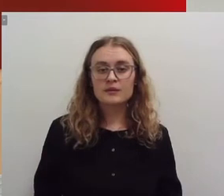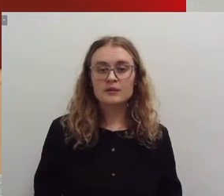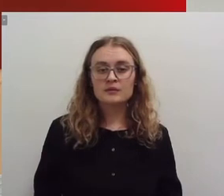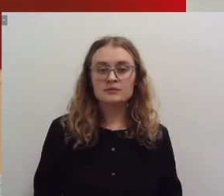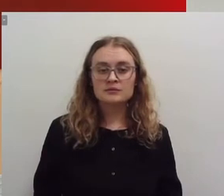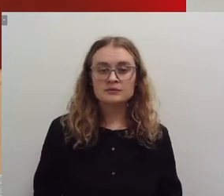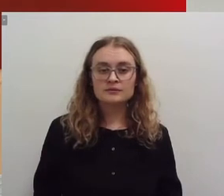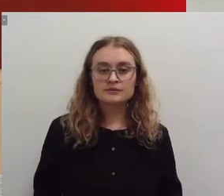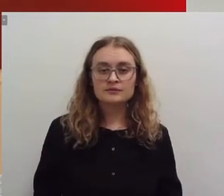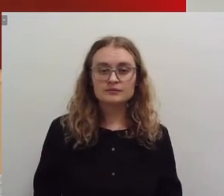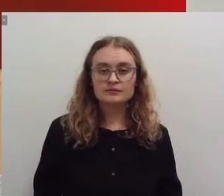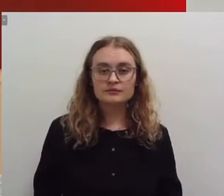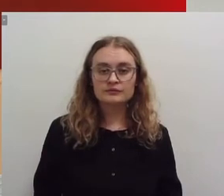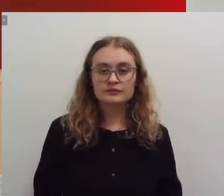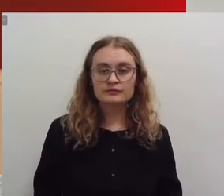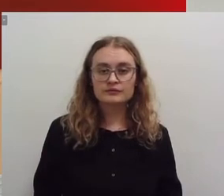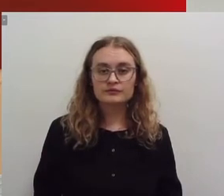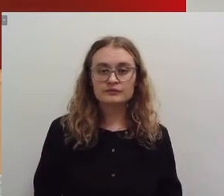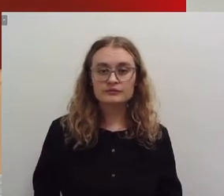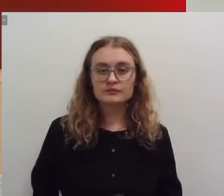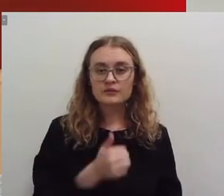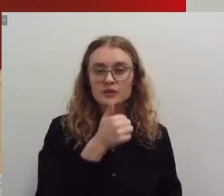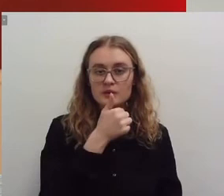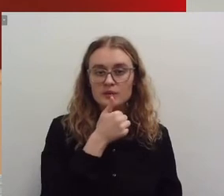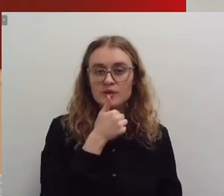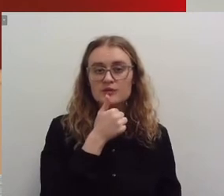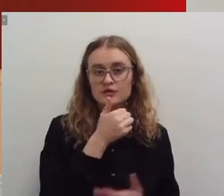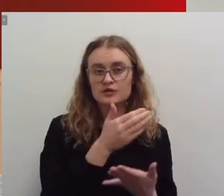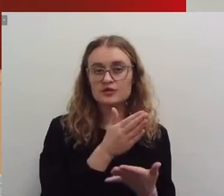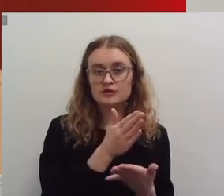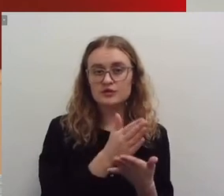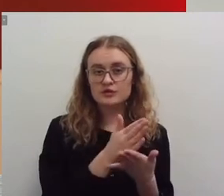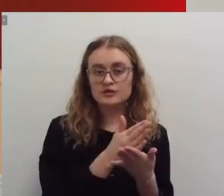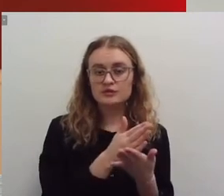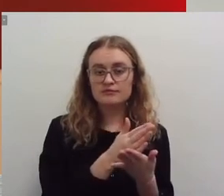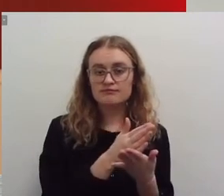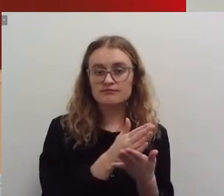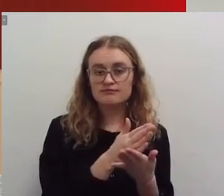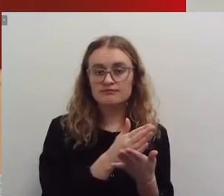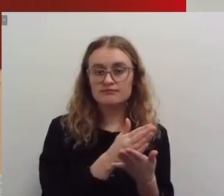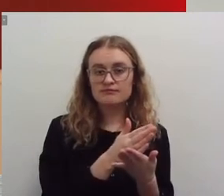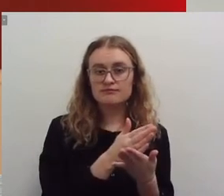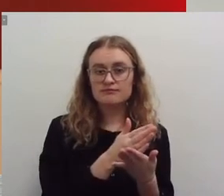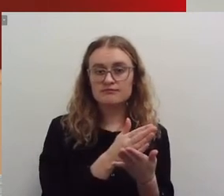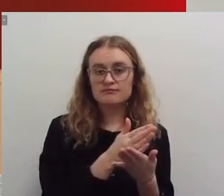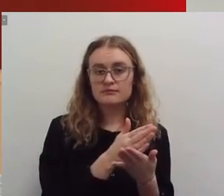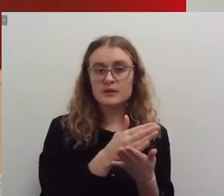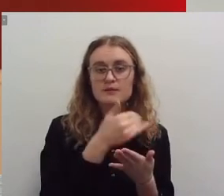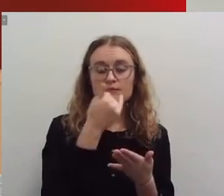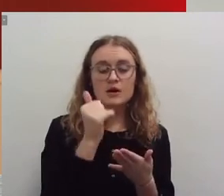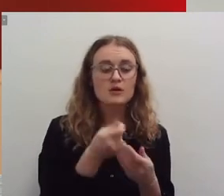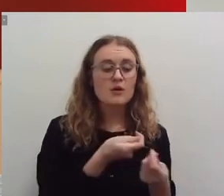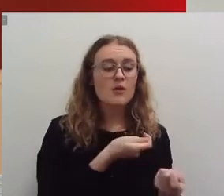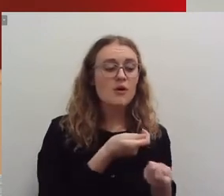we have tried to find organizations or people who are open